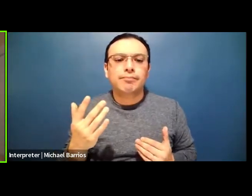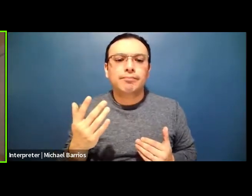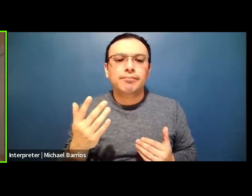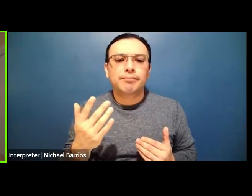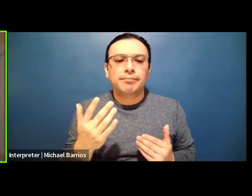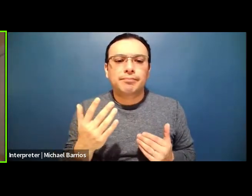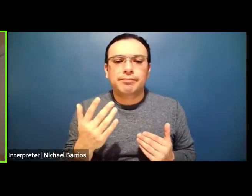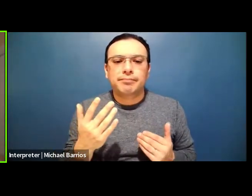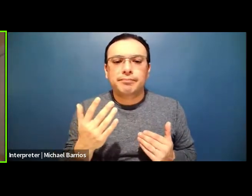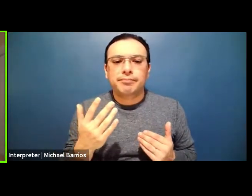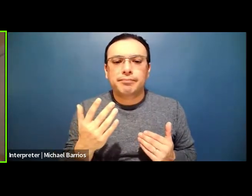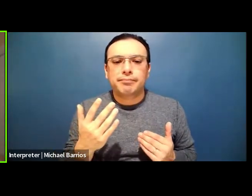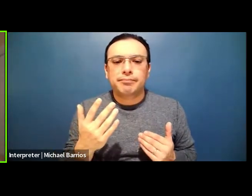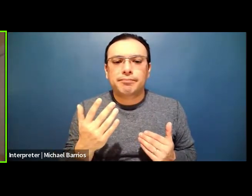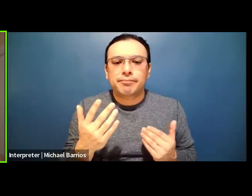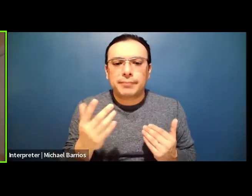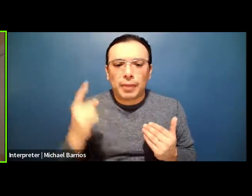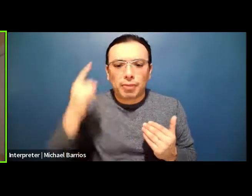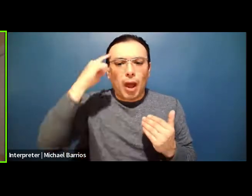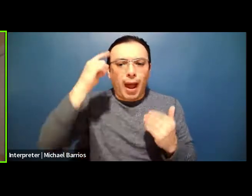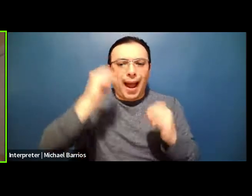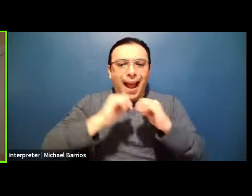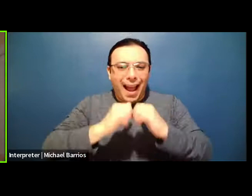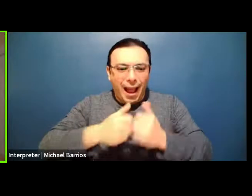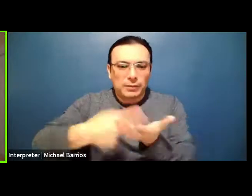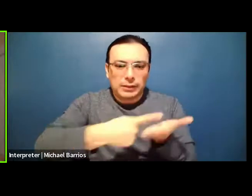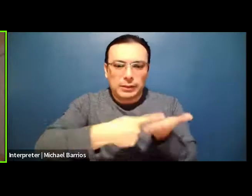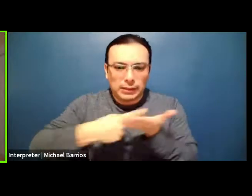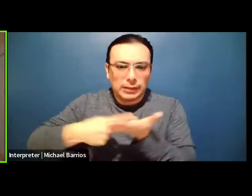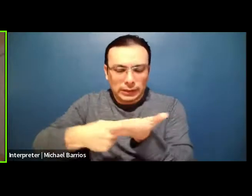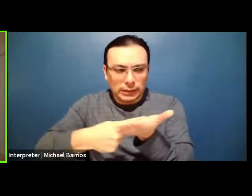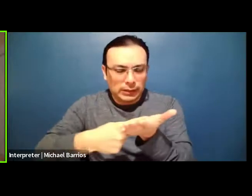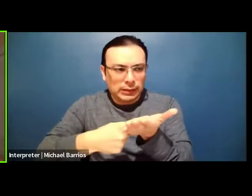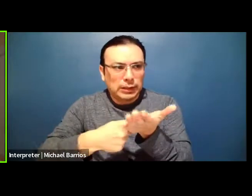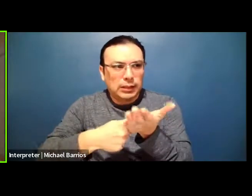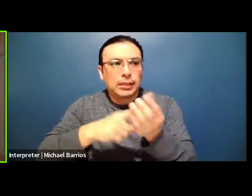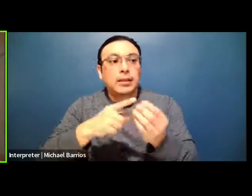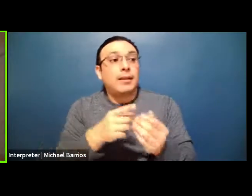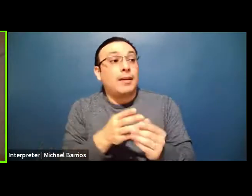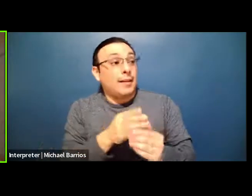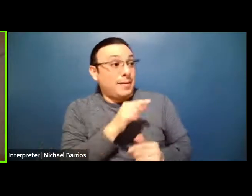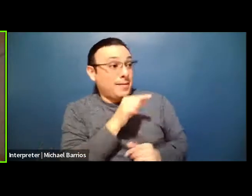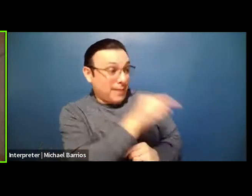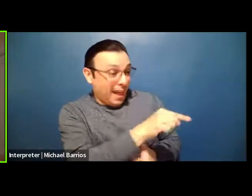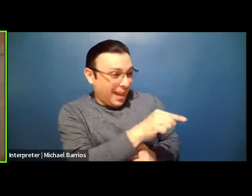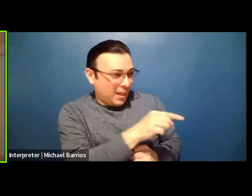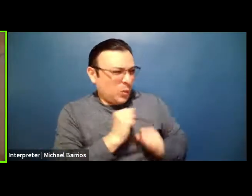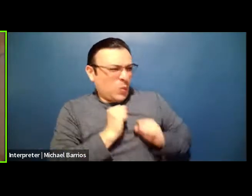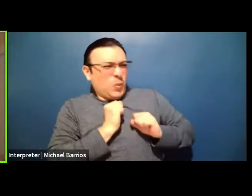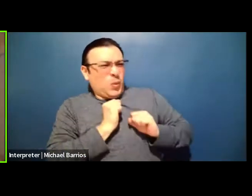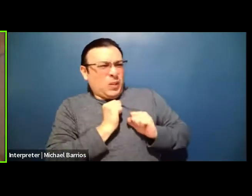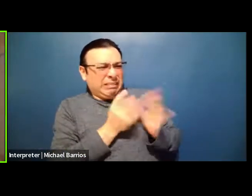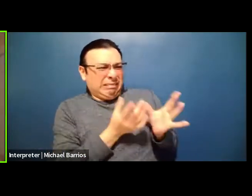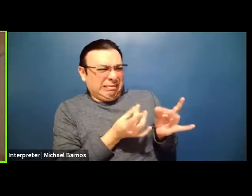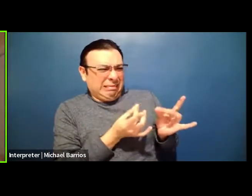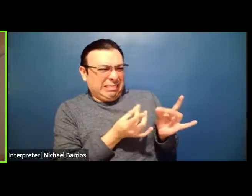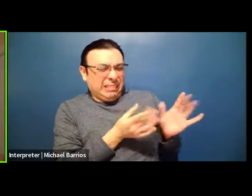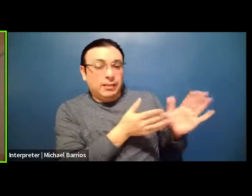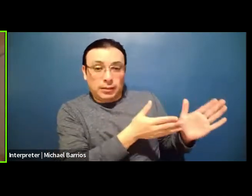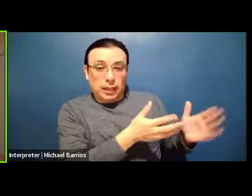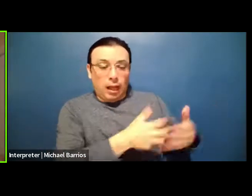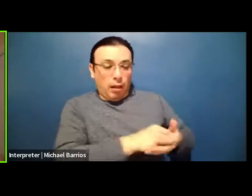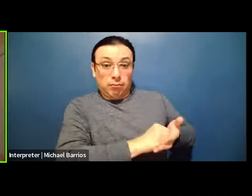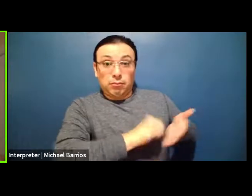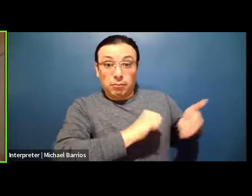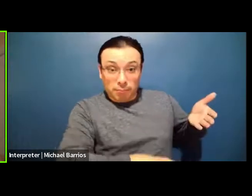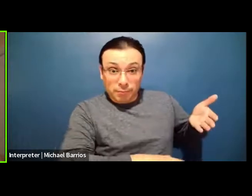at least in some ways, resemble the dilemmas that arise in the prenatal context. Indeed, the original